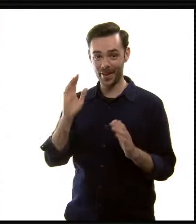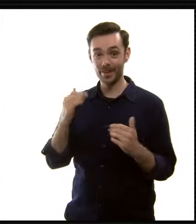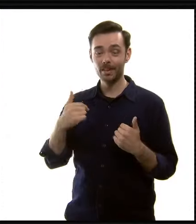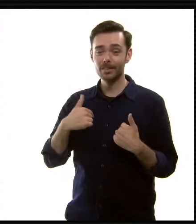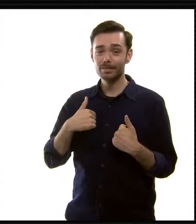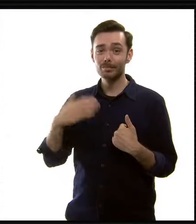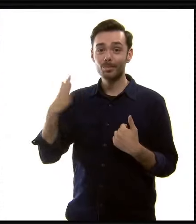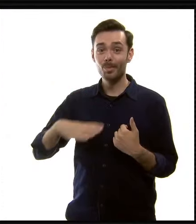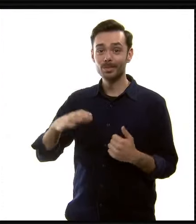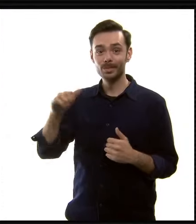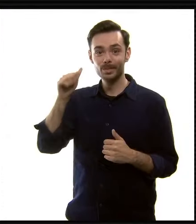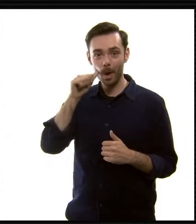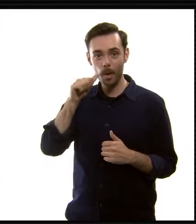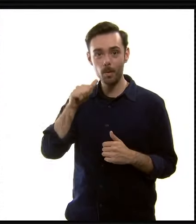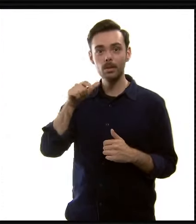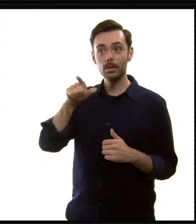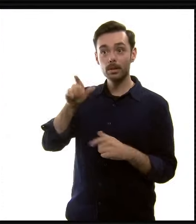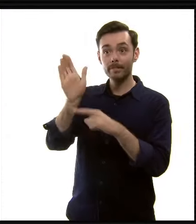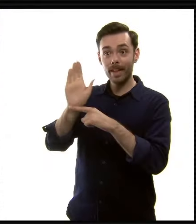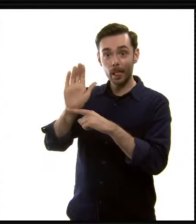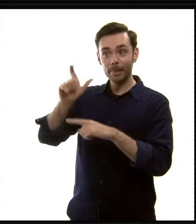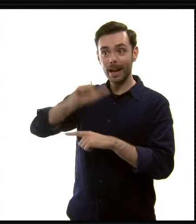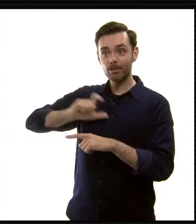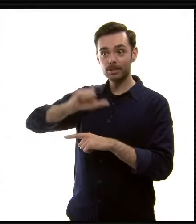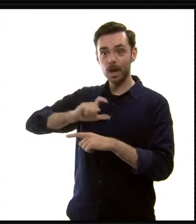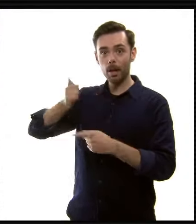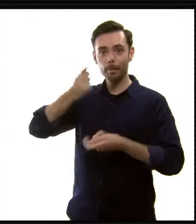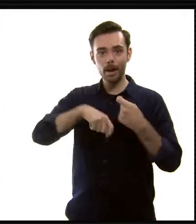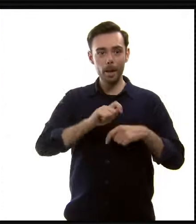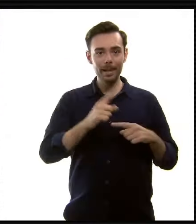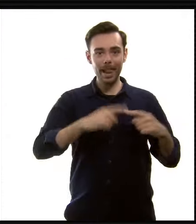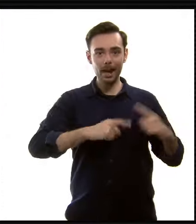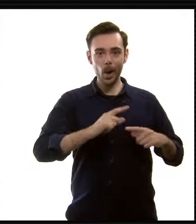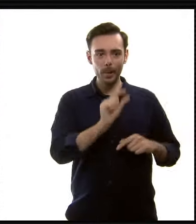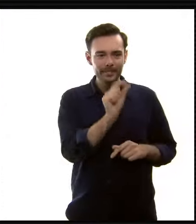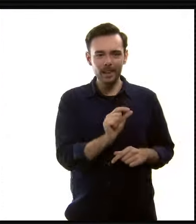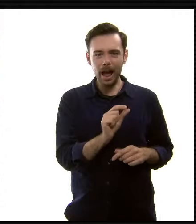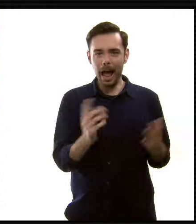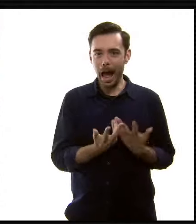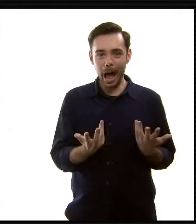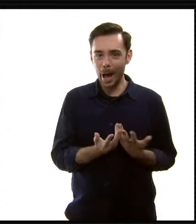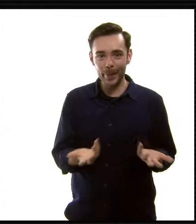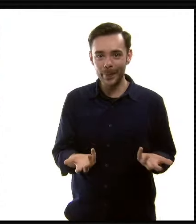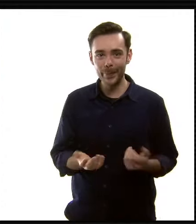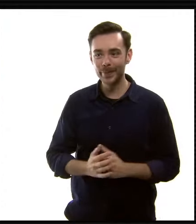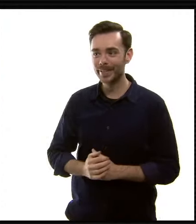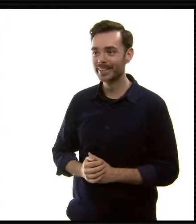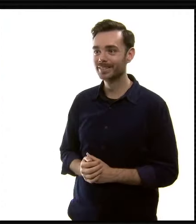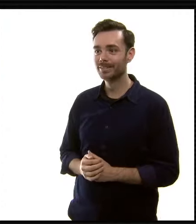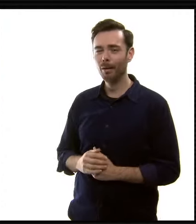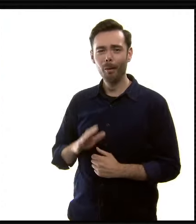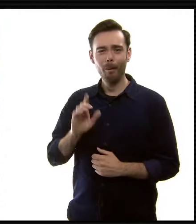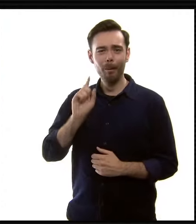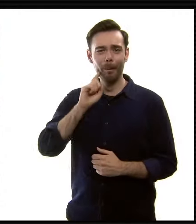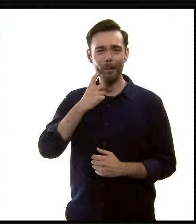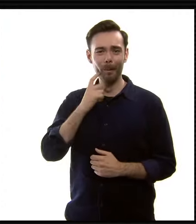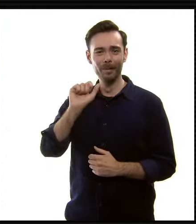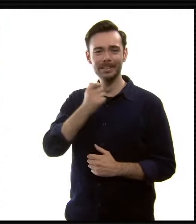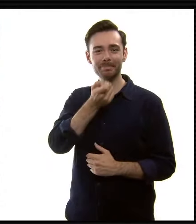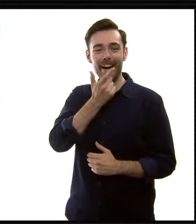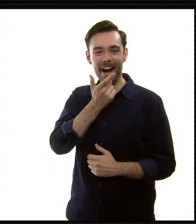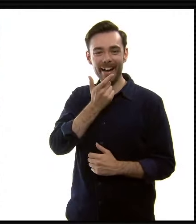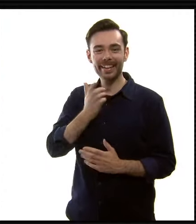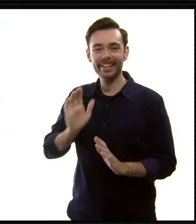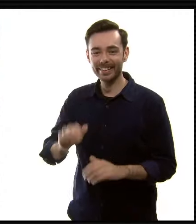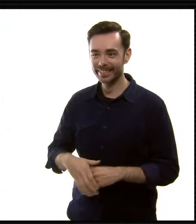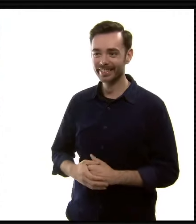you turn a character into a minifigure. little smile at me. Yeah, it's amazing, right? So my actual